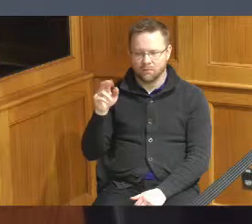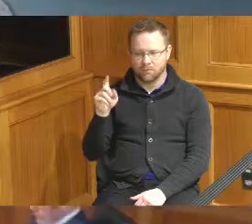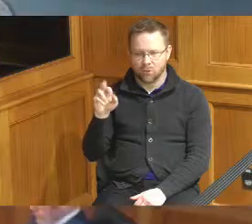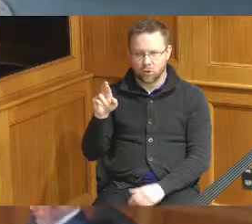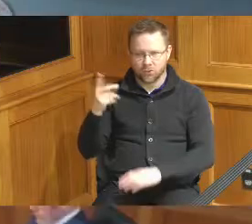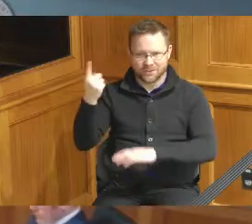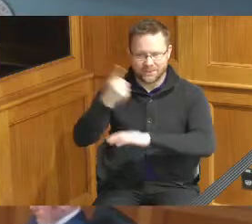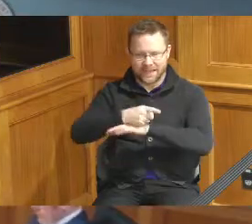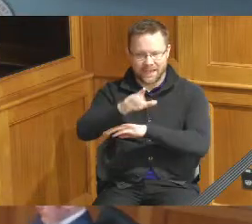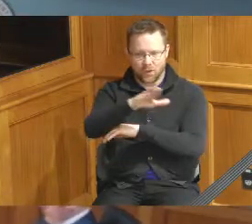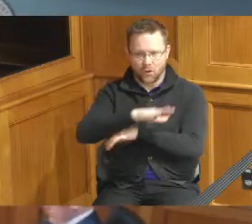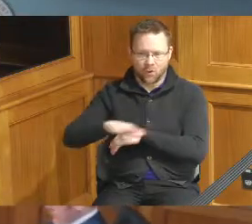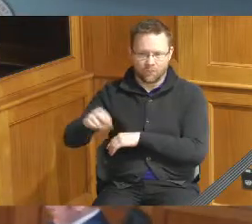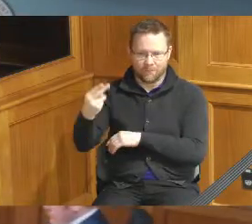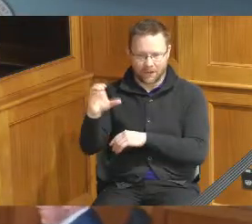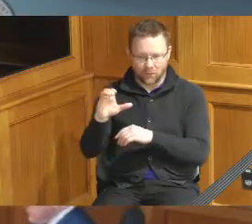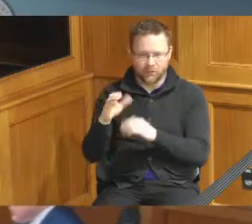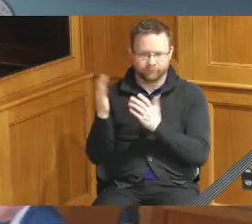County.